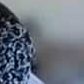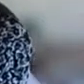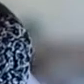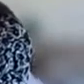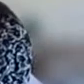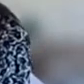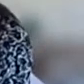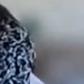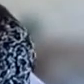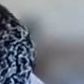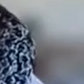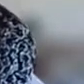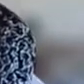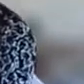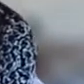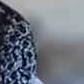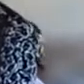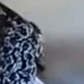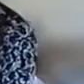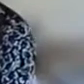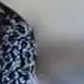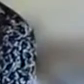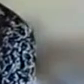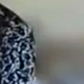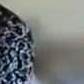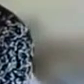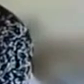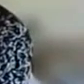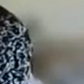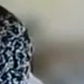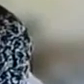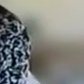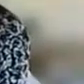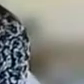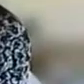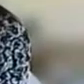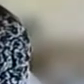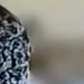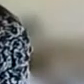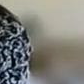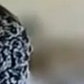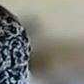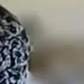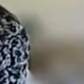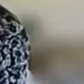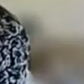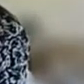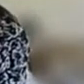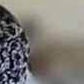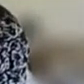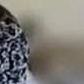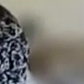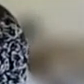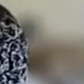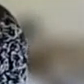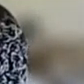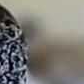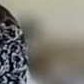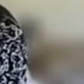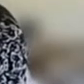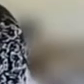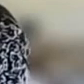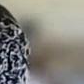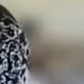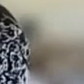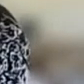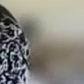us all and see all the responses to your amazing work. But it has been really great to have you as part of the show. Likewise, it's